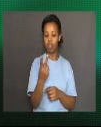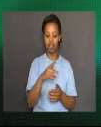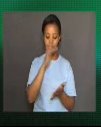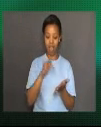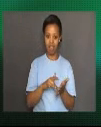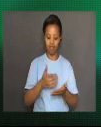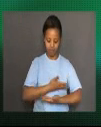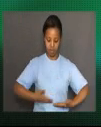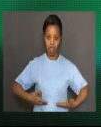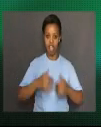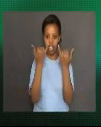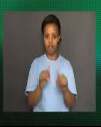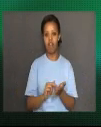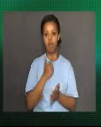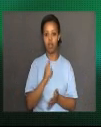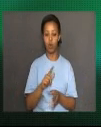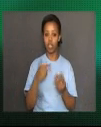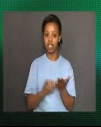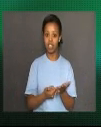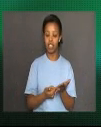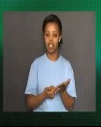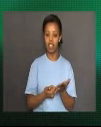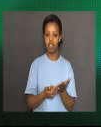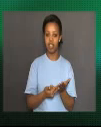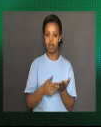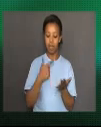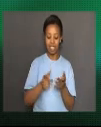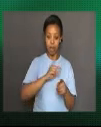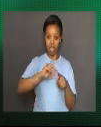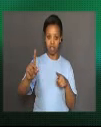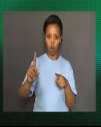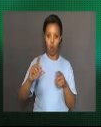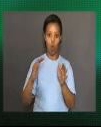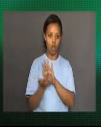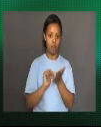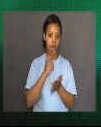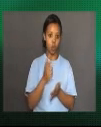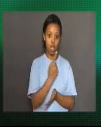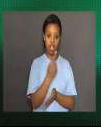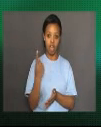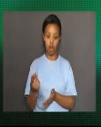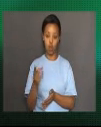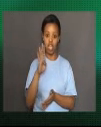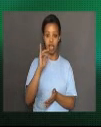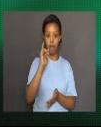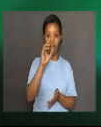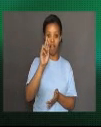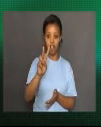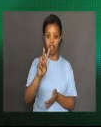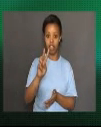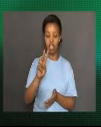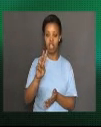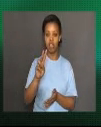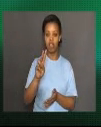sorted because of the random orientation of each bivalent with respect to each